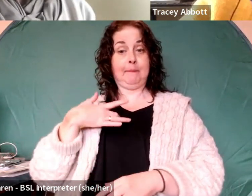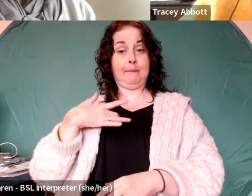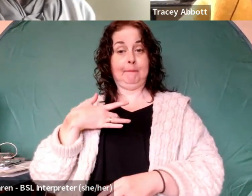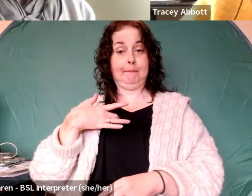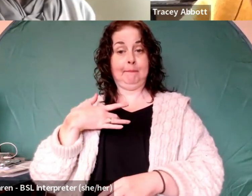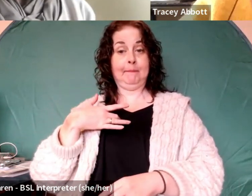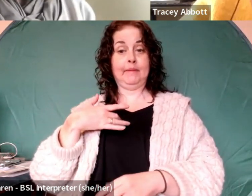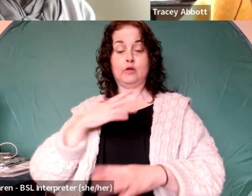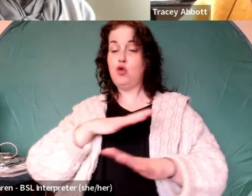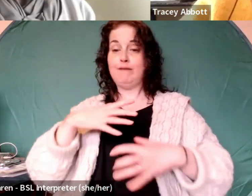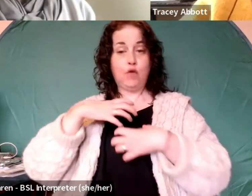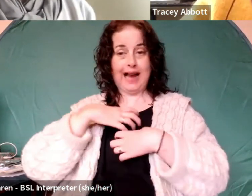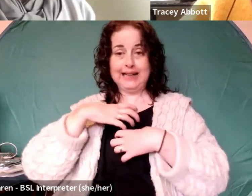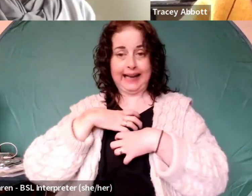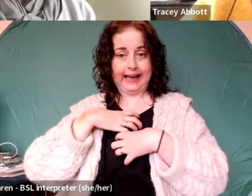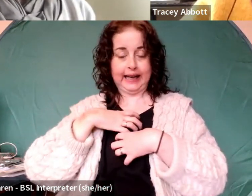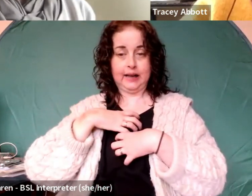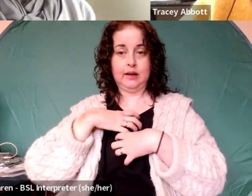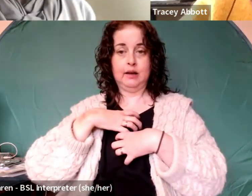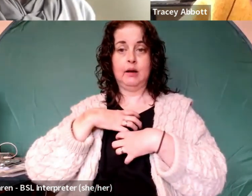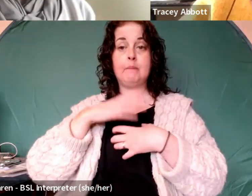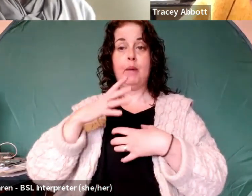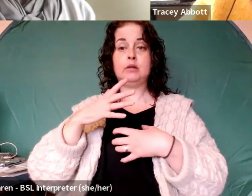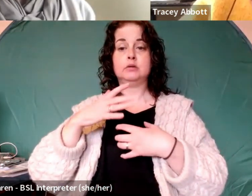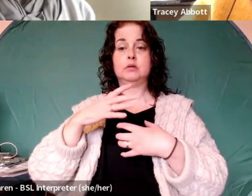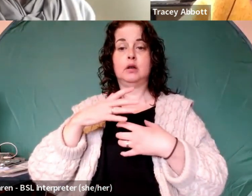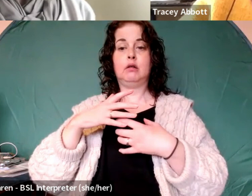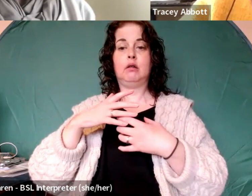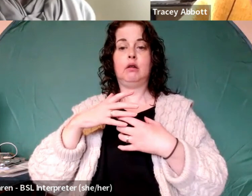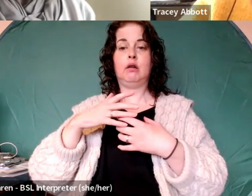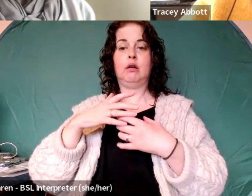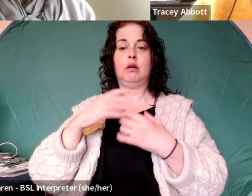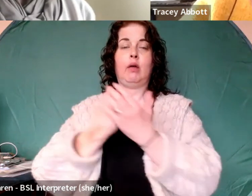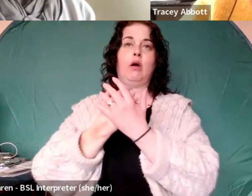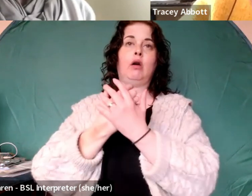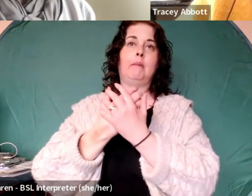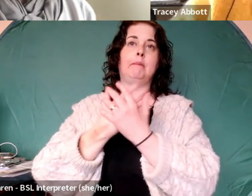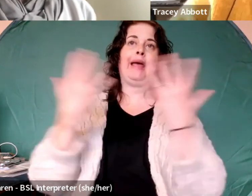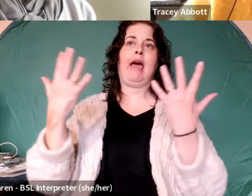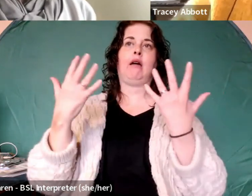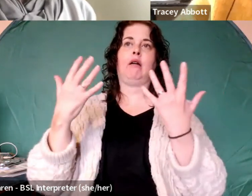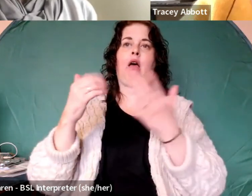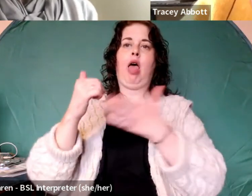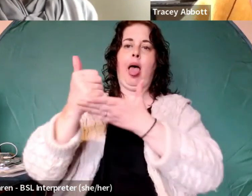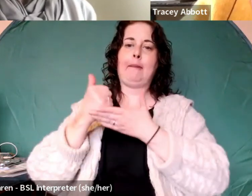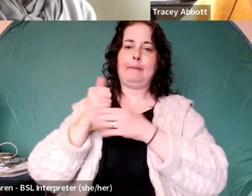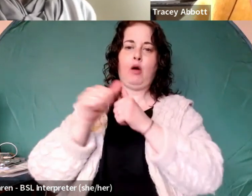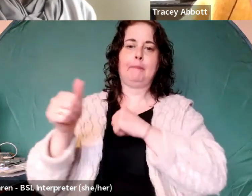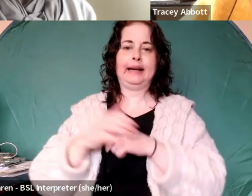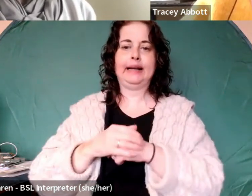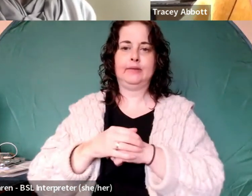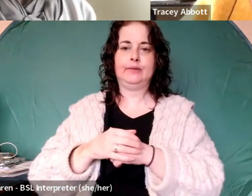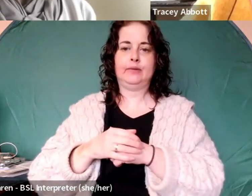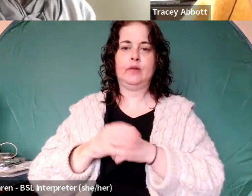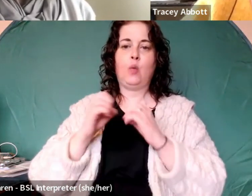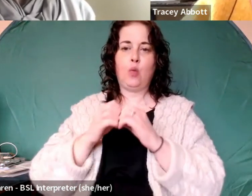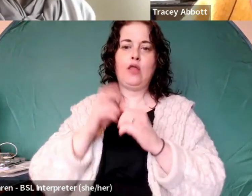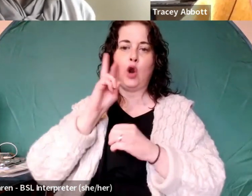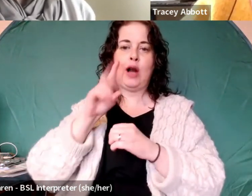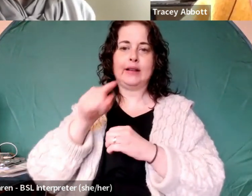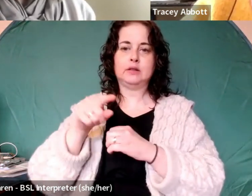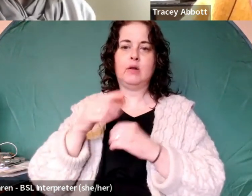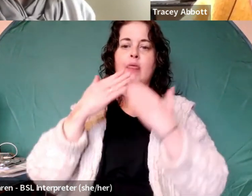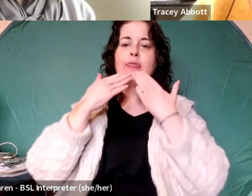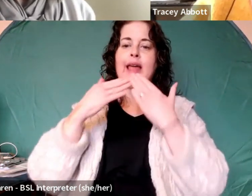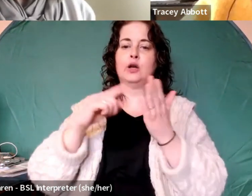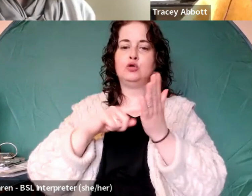less frightening than it seems. Yeah. But the rewards are so immense. They're huge, aren't they? That it's really worth looking at this stuff. So thank